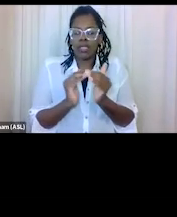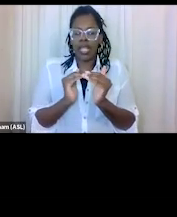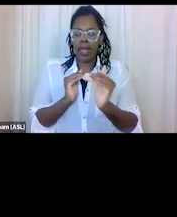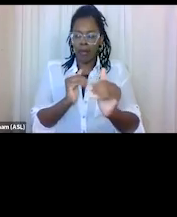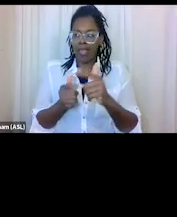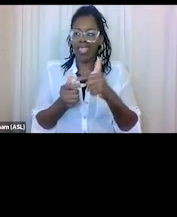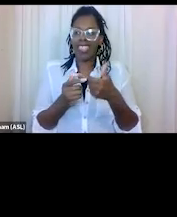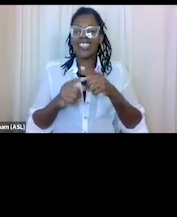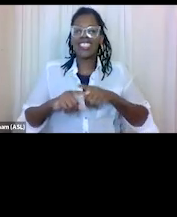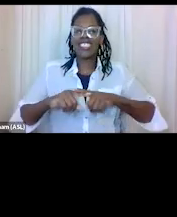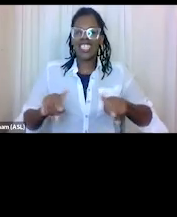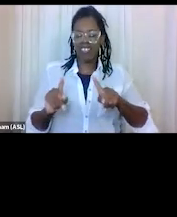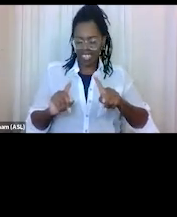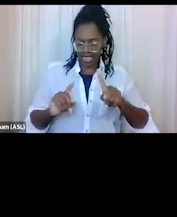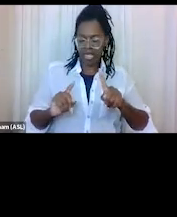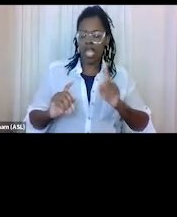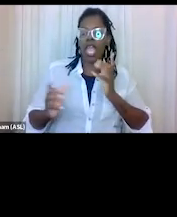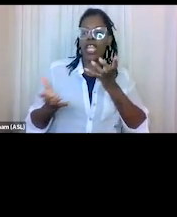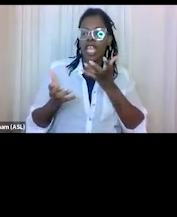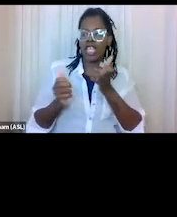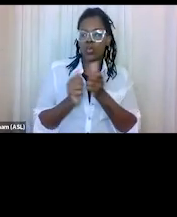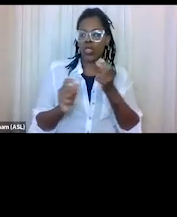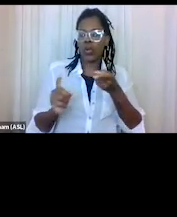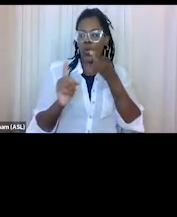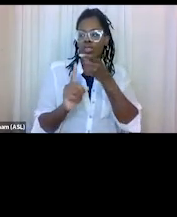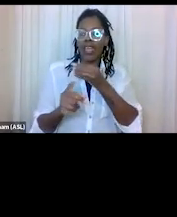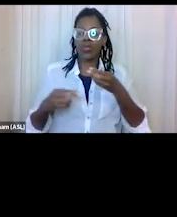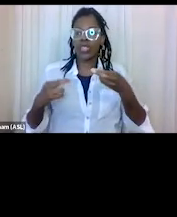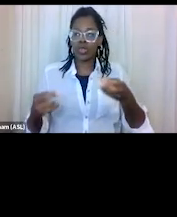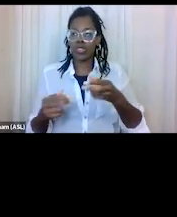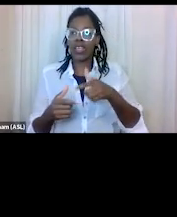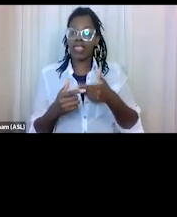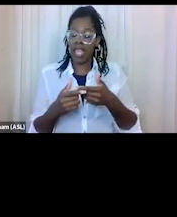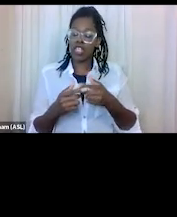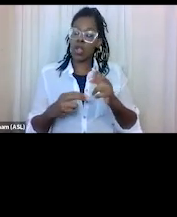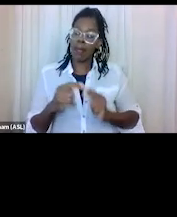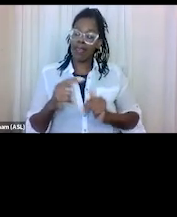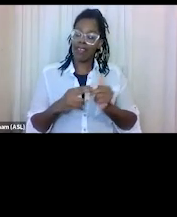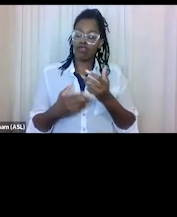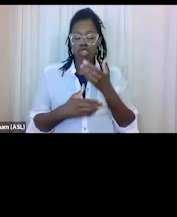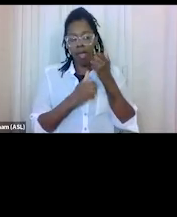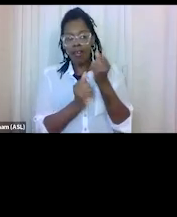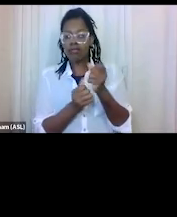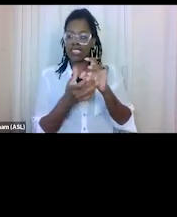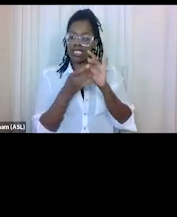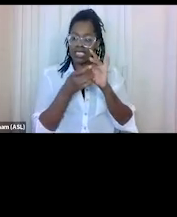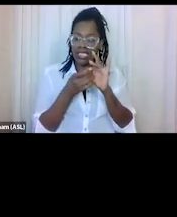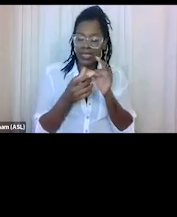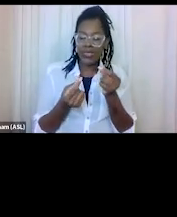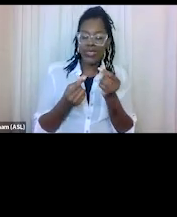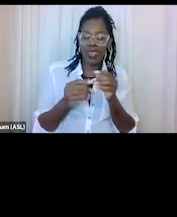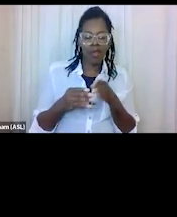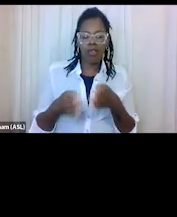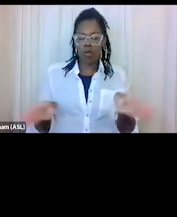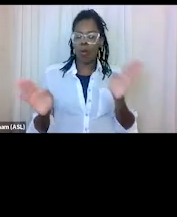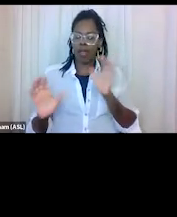differently engage in resources and goals. And by having that trust and that attachment, you're able to have a open conversation